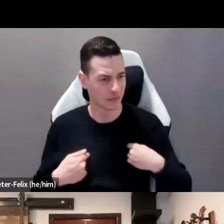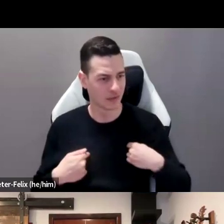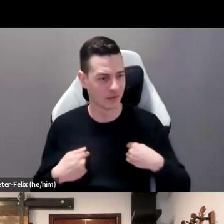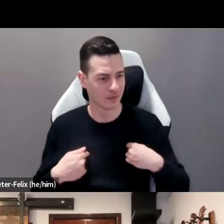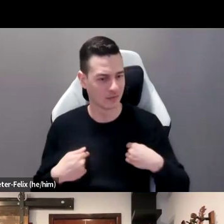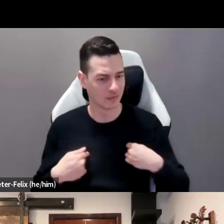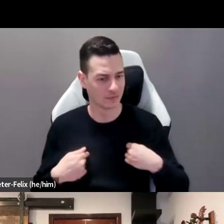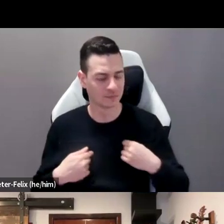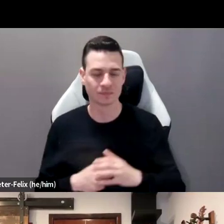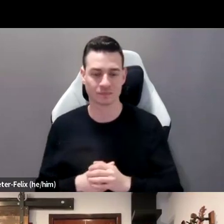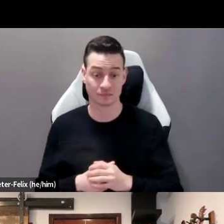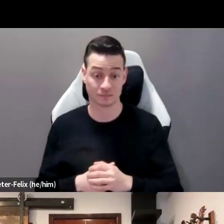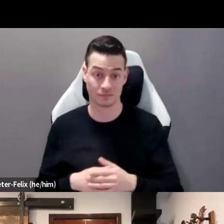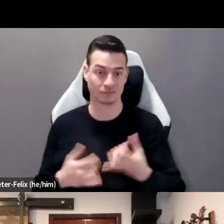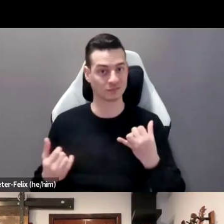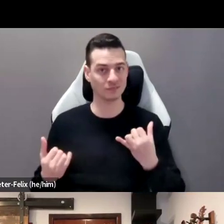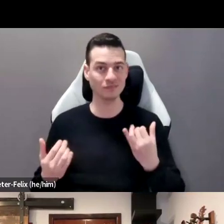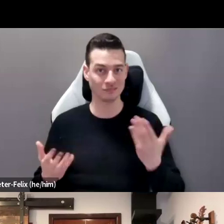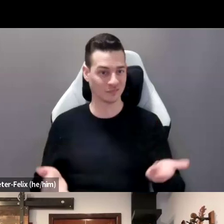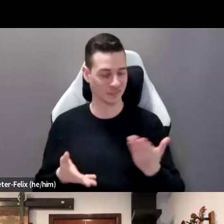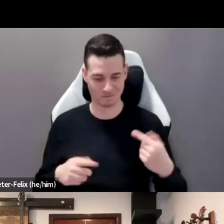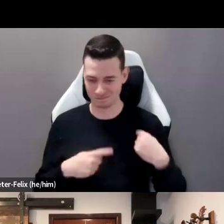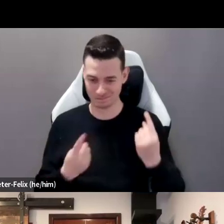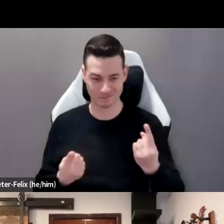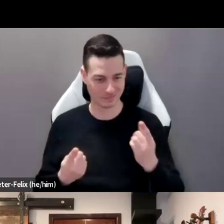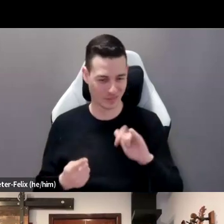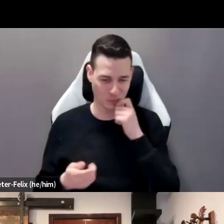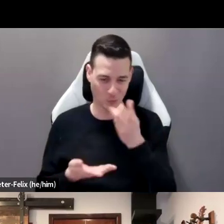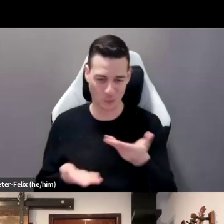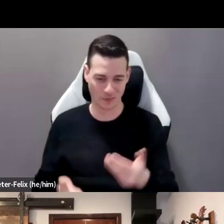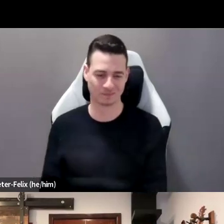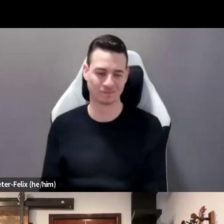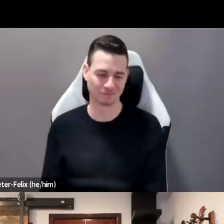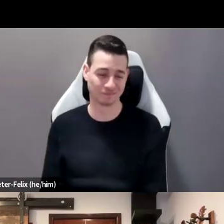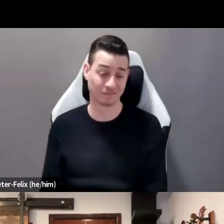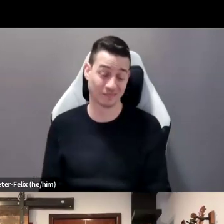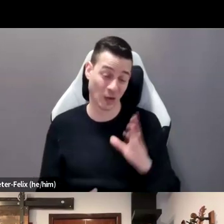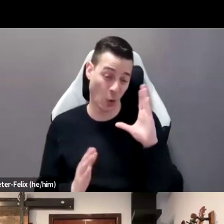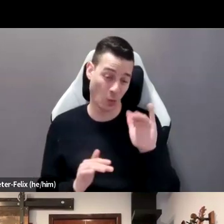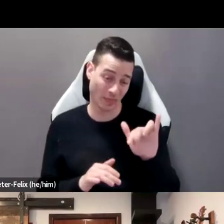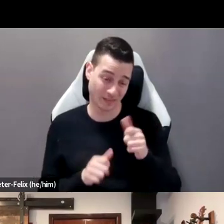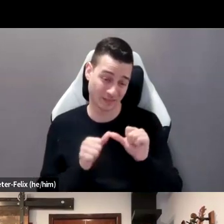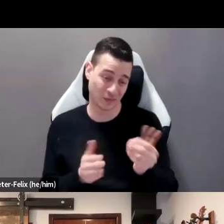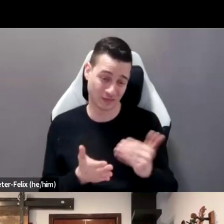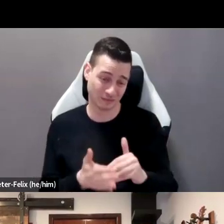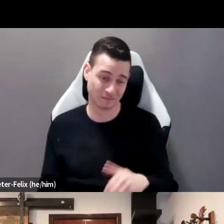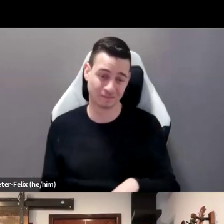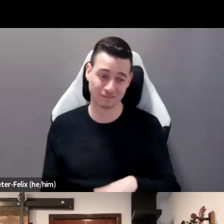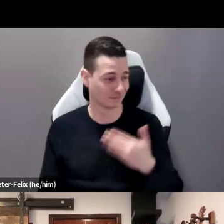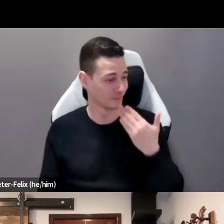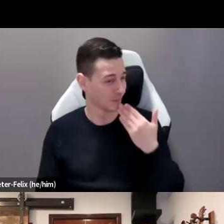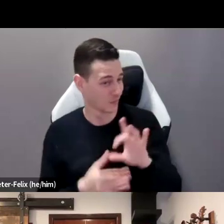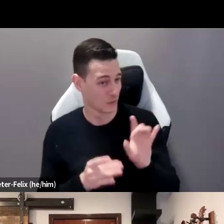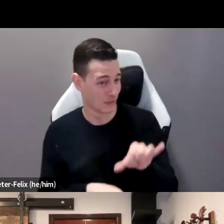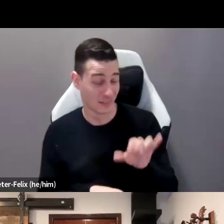I mean, and here I am now. So that was like a cool thing. I hope that happens again. Thank you for sharing that.